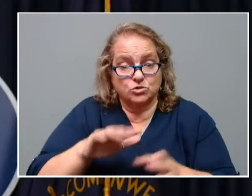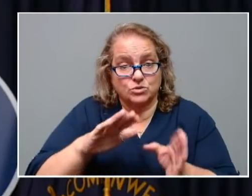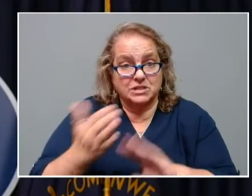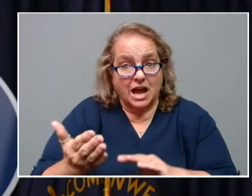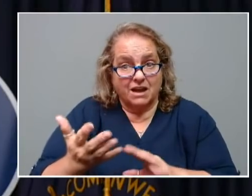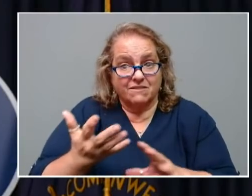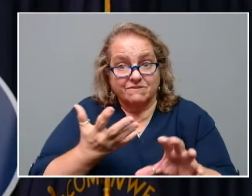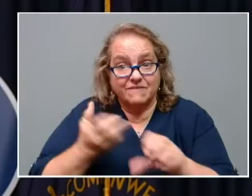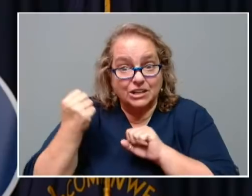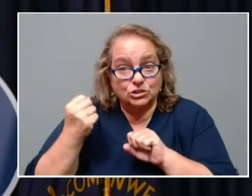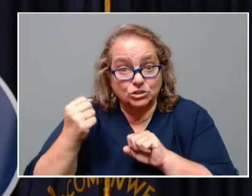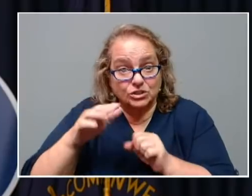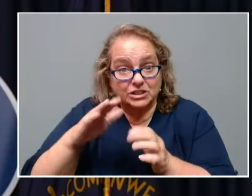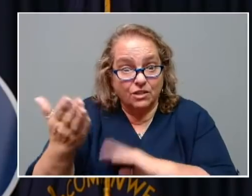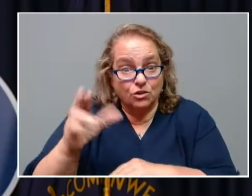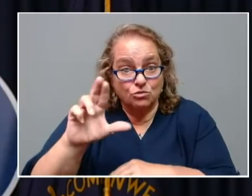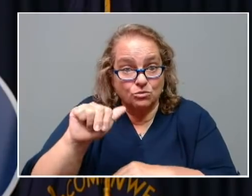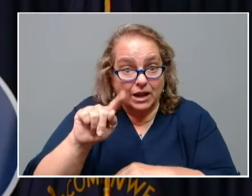death rate?